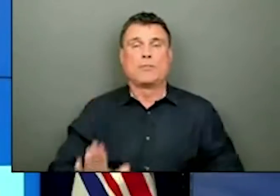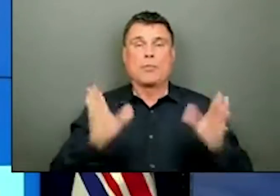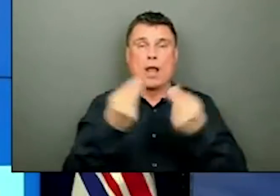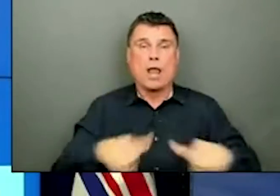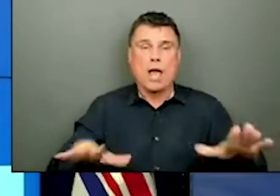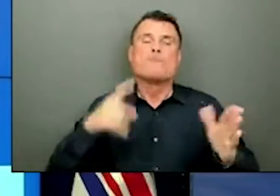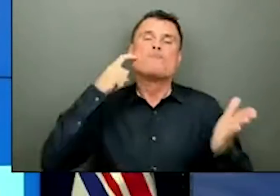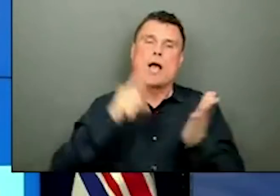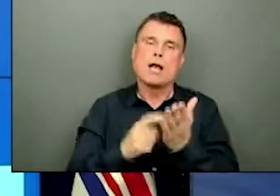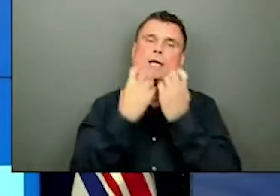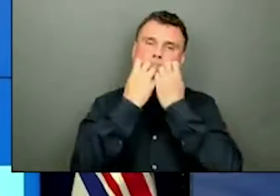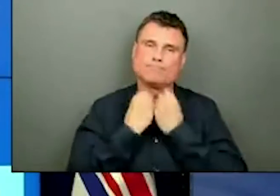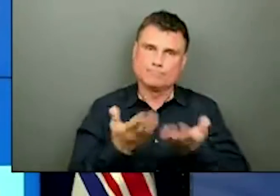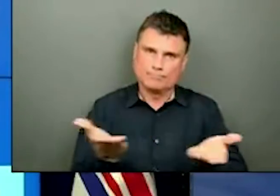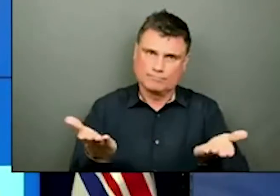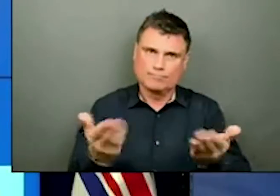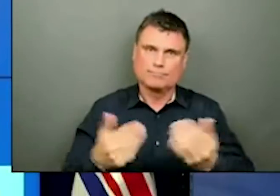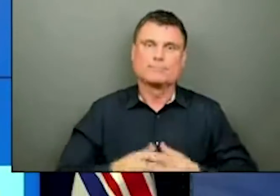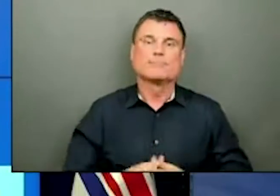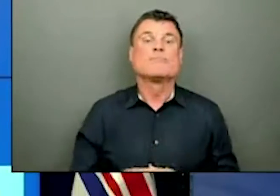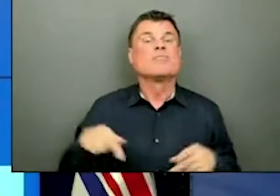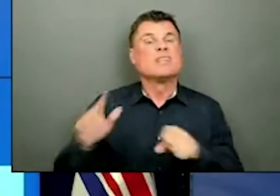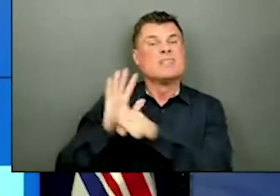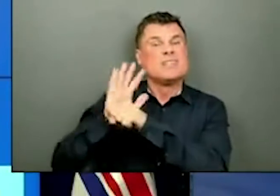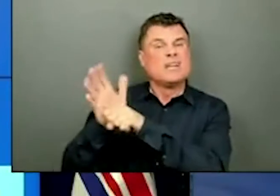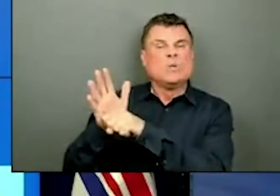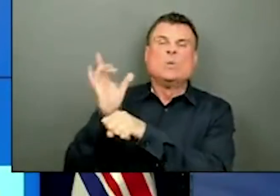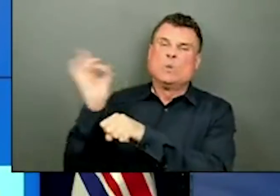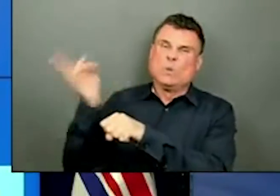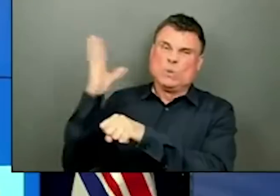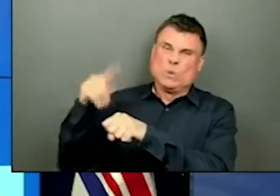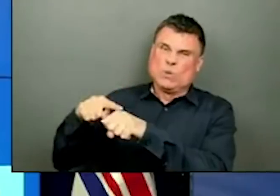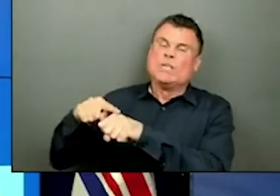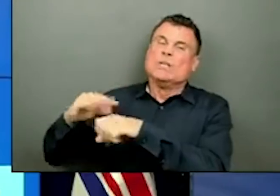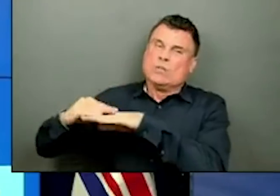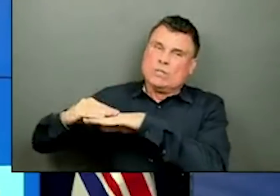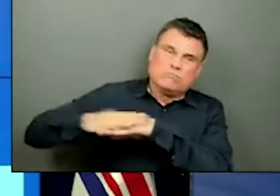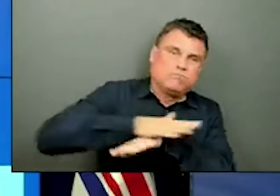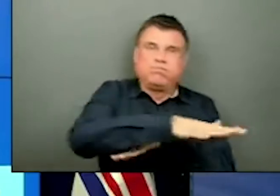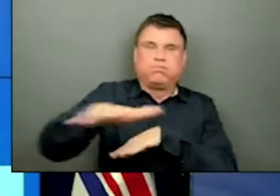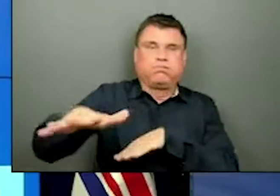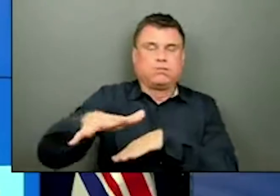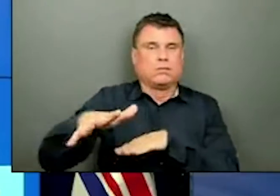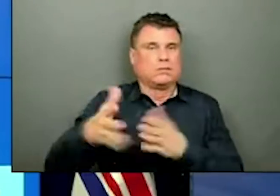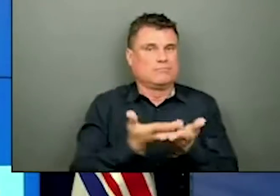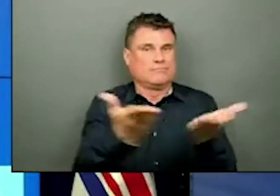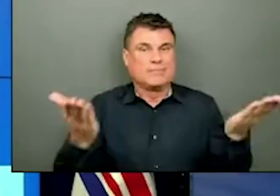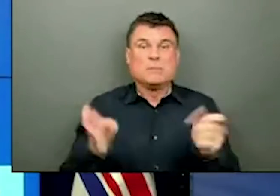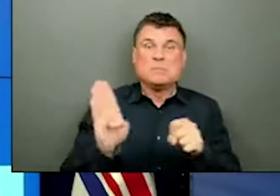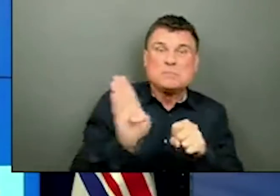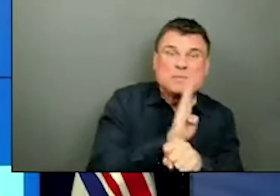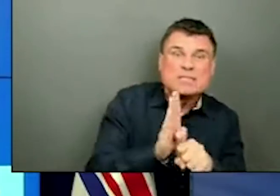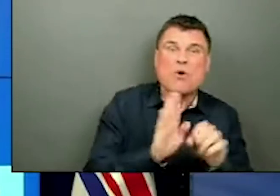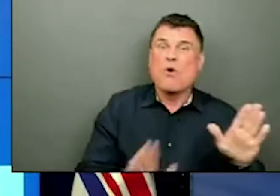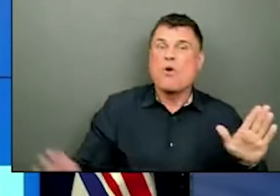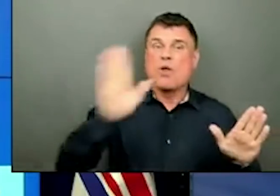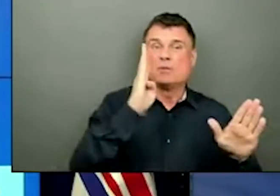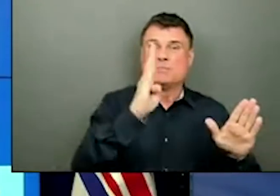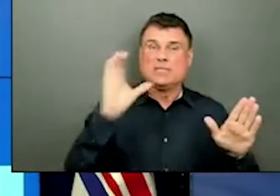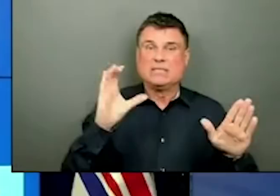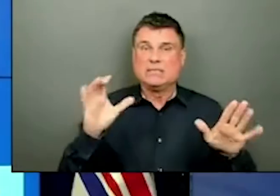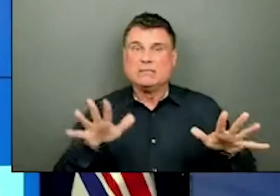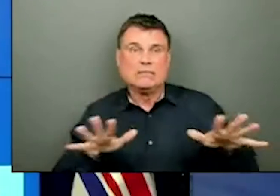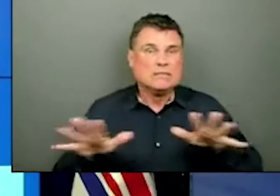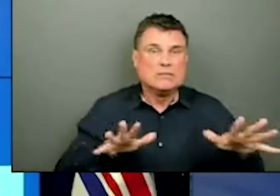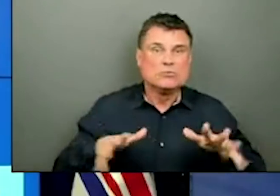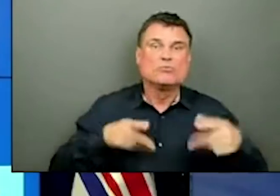This pandemic has been a very difficult time for people and businesses throughout BC. And in particular, this last